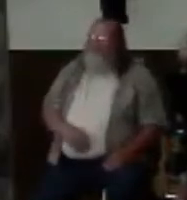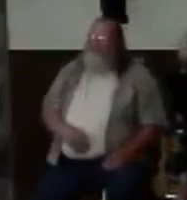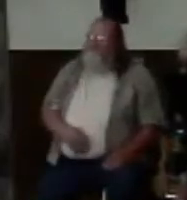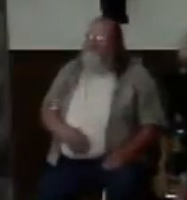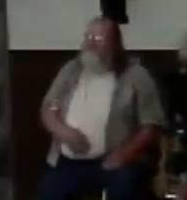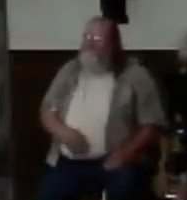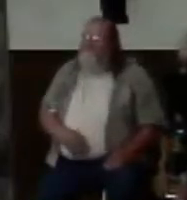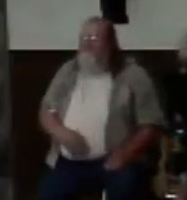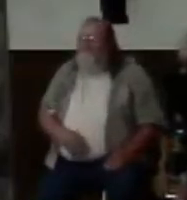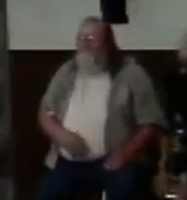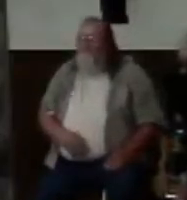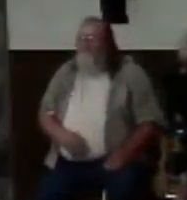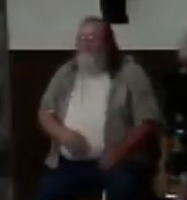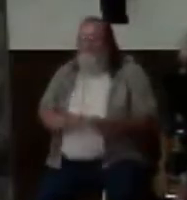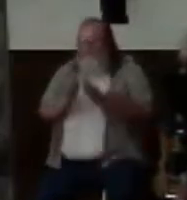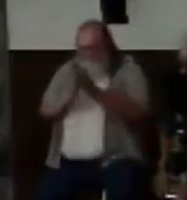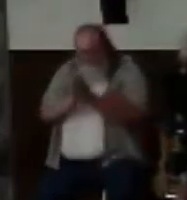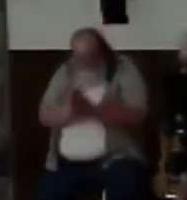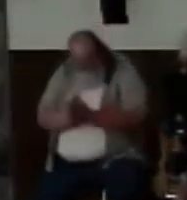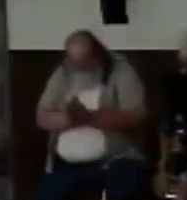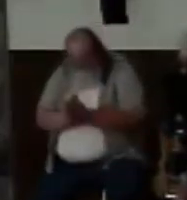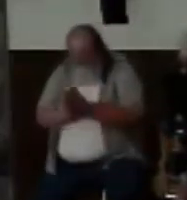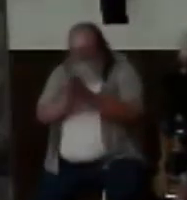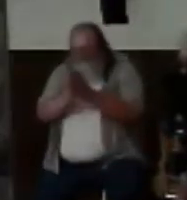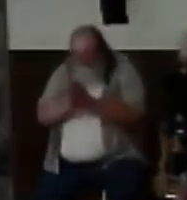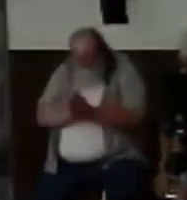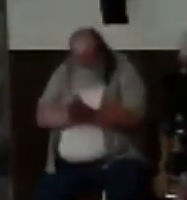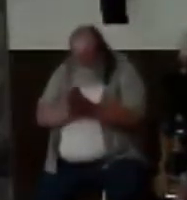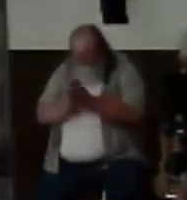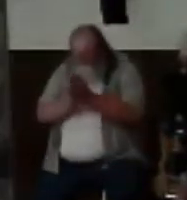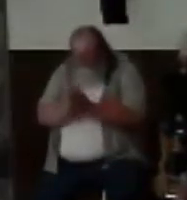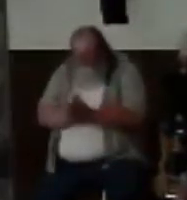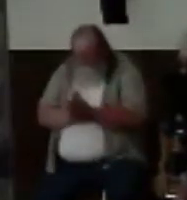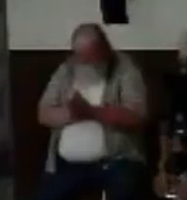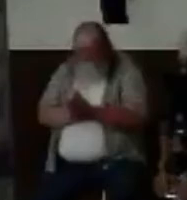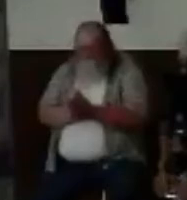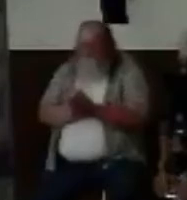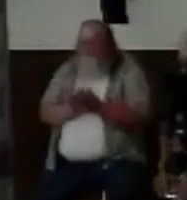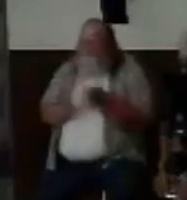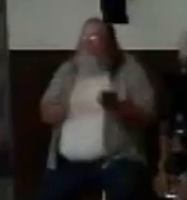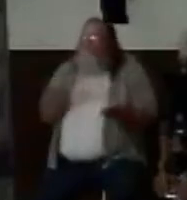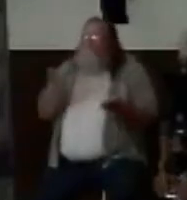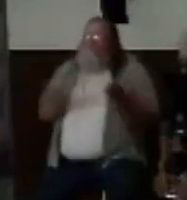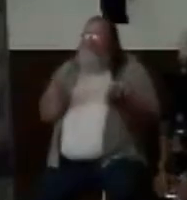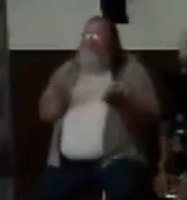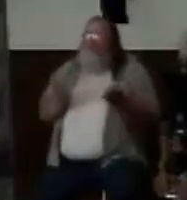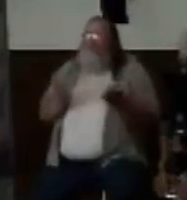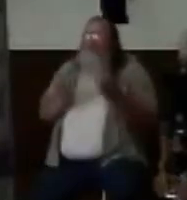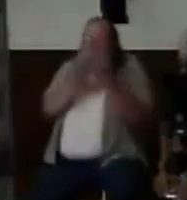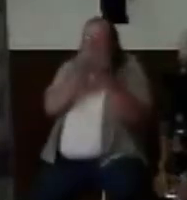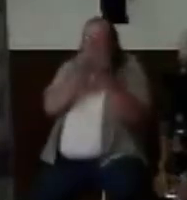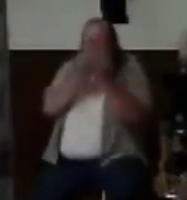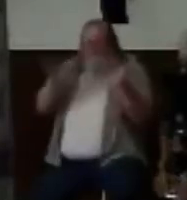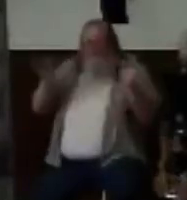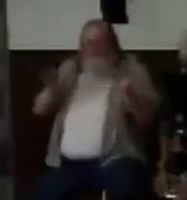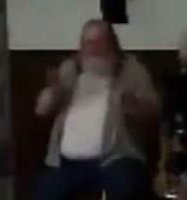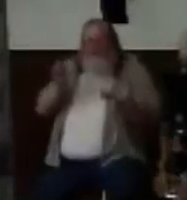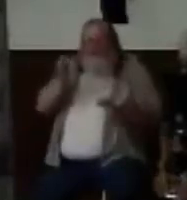and their obedience would one day free them with the coming